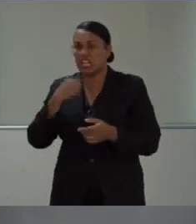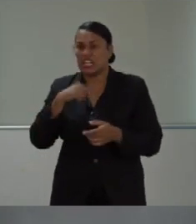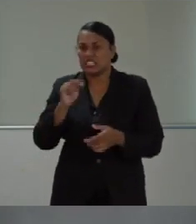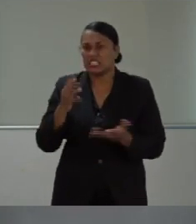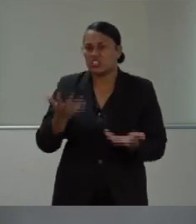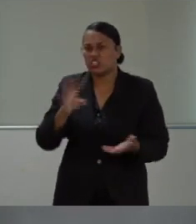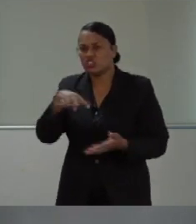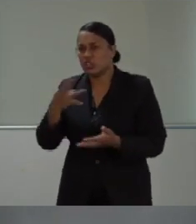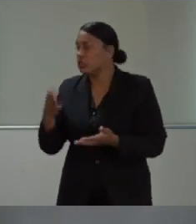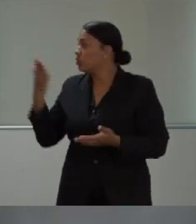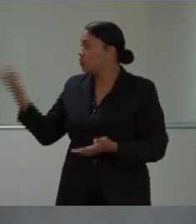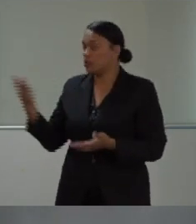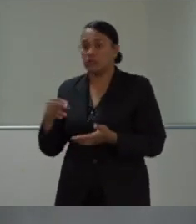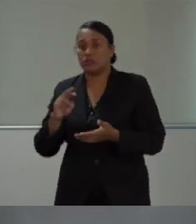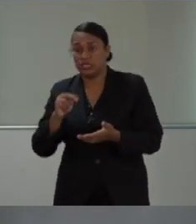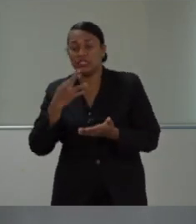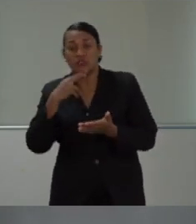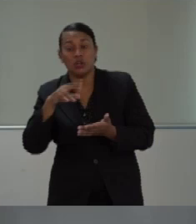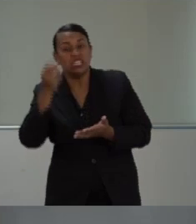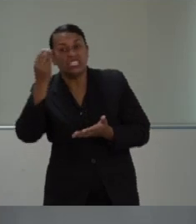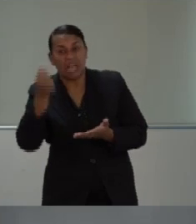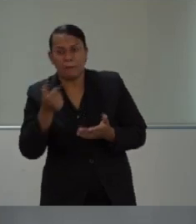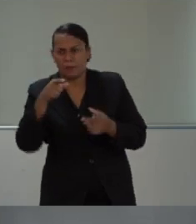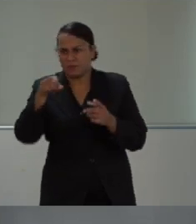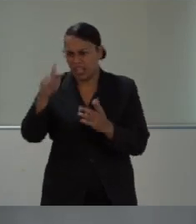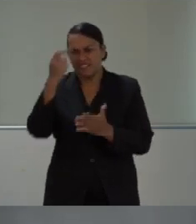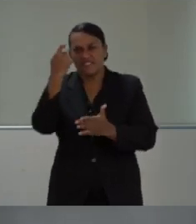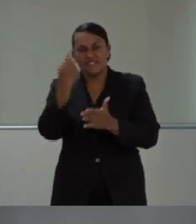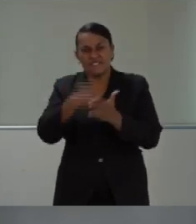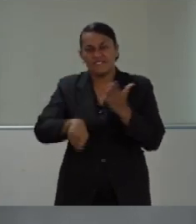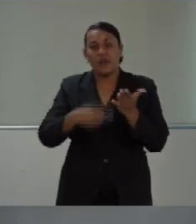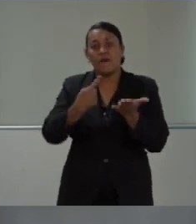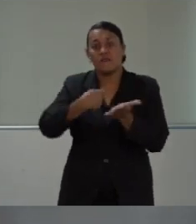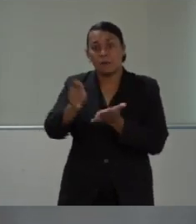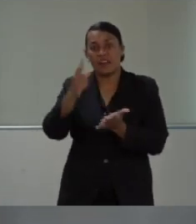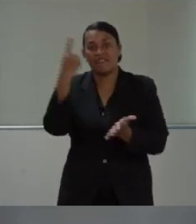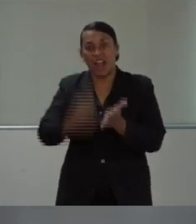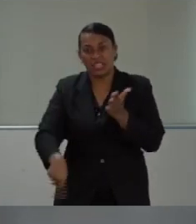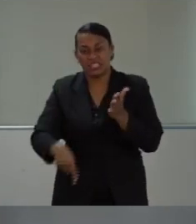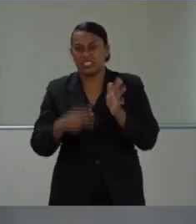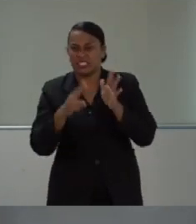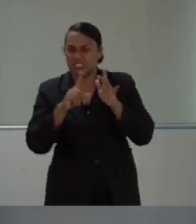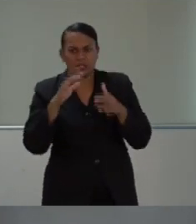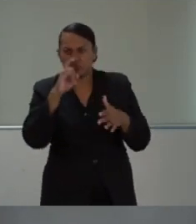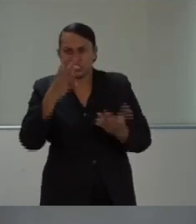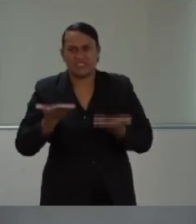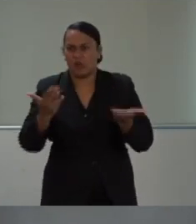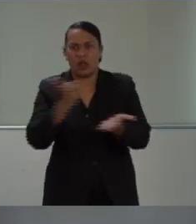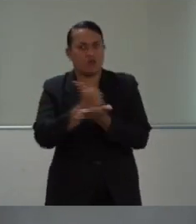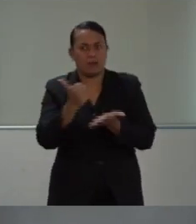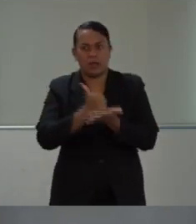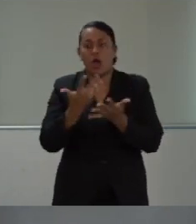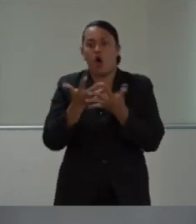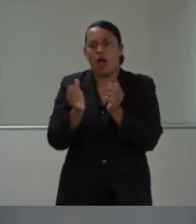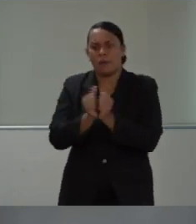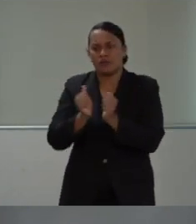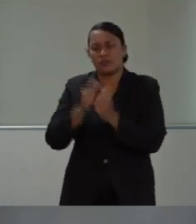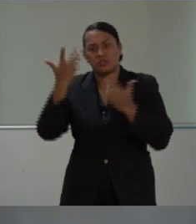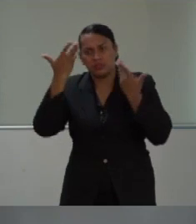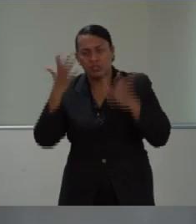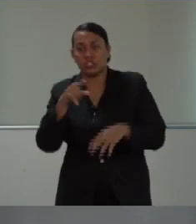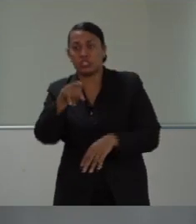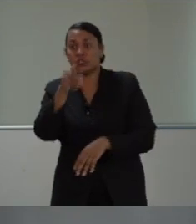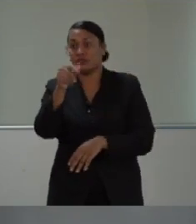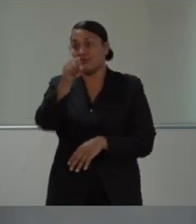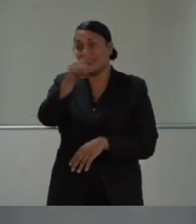fined. I won't be able to give you the exact numbers to that. Some of the security officers working last night,